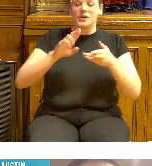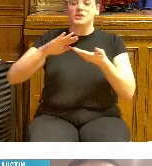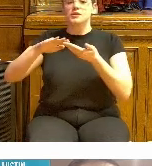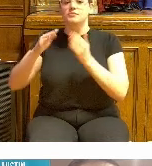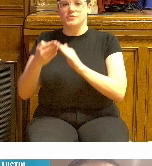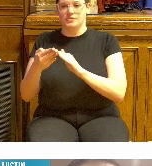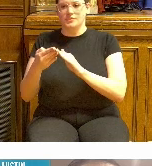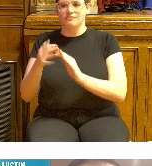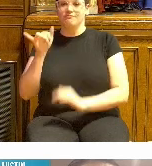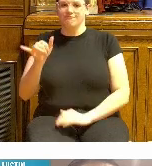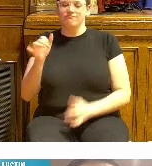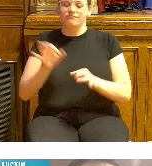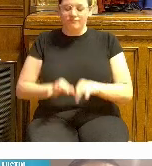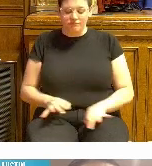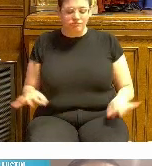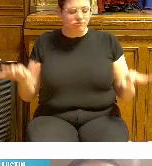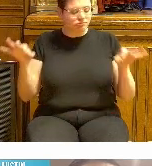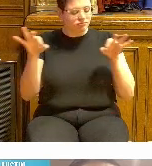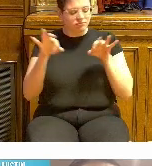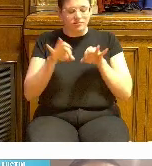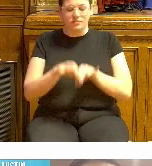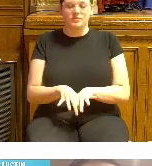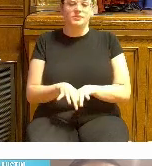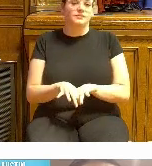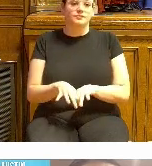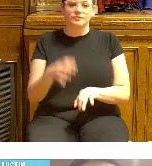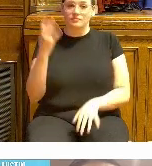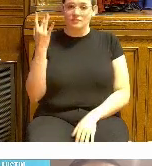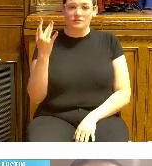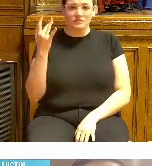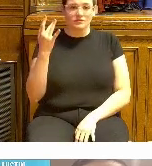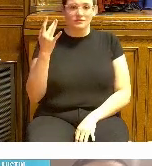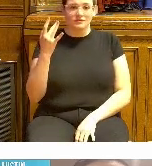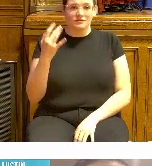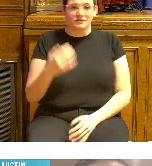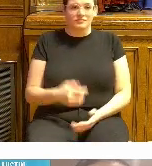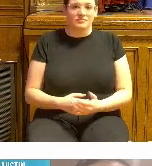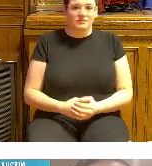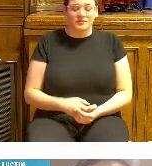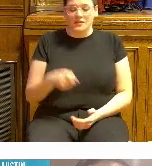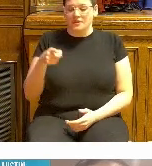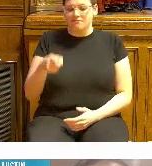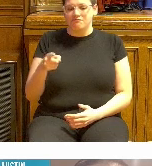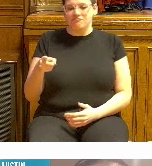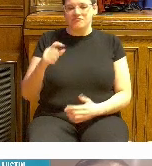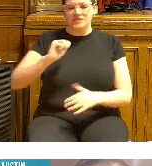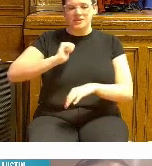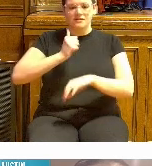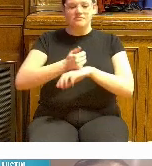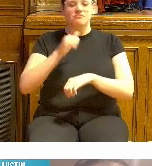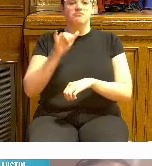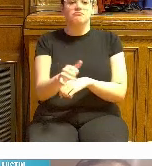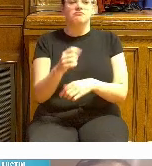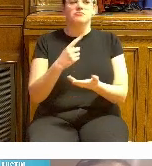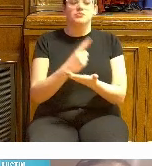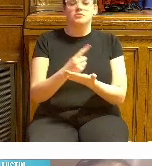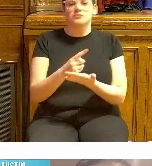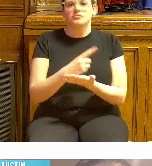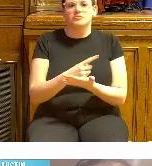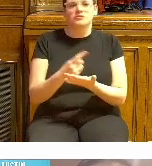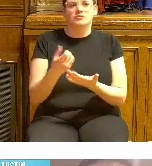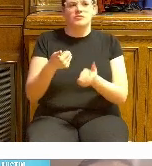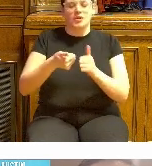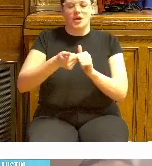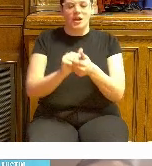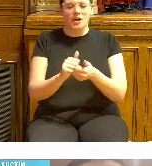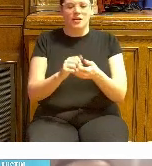becomes important because that sets the stage for a discussion of how to also do remedies. So